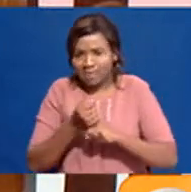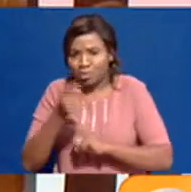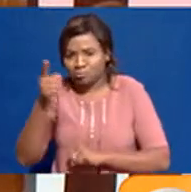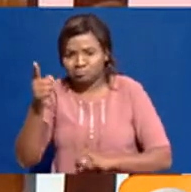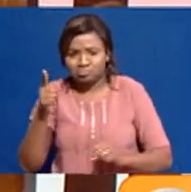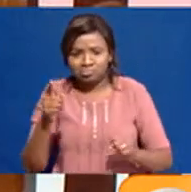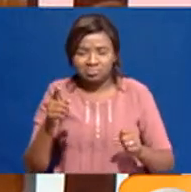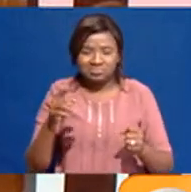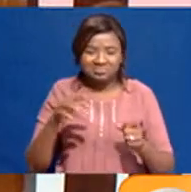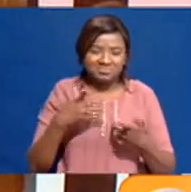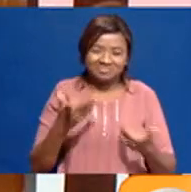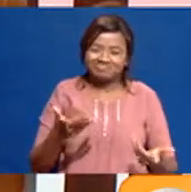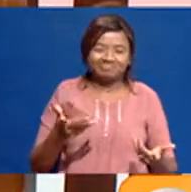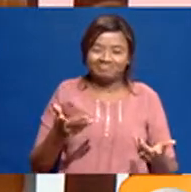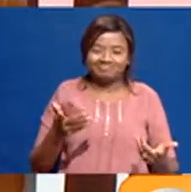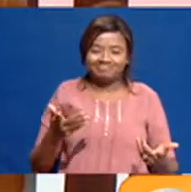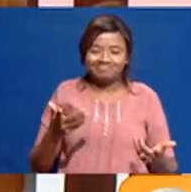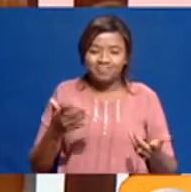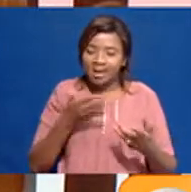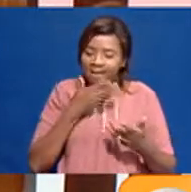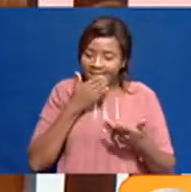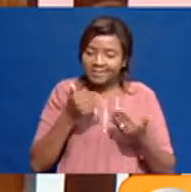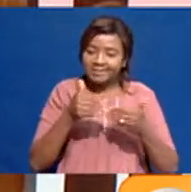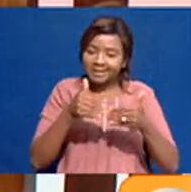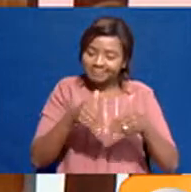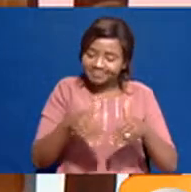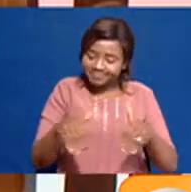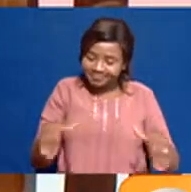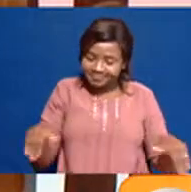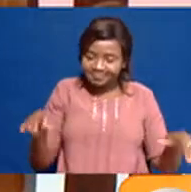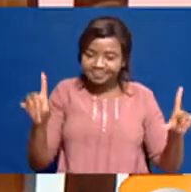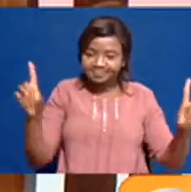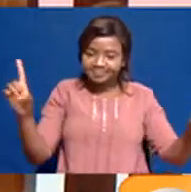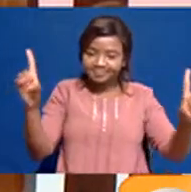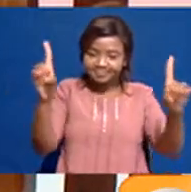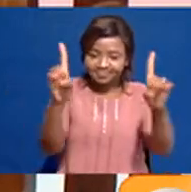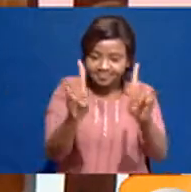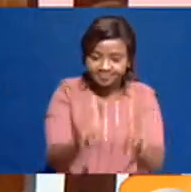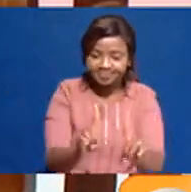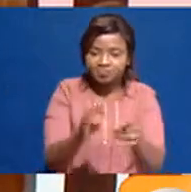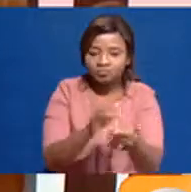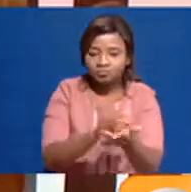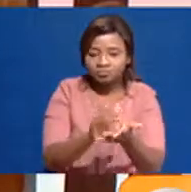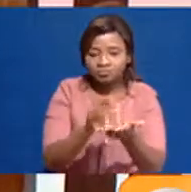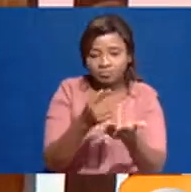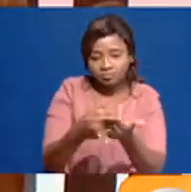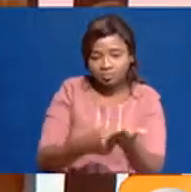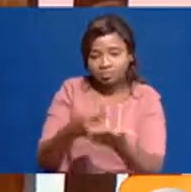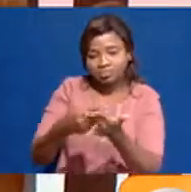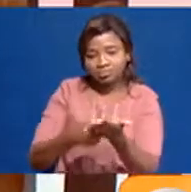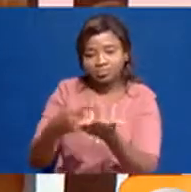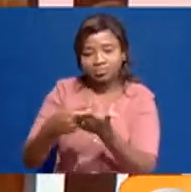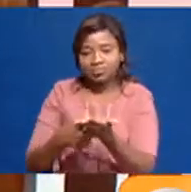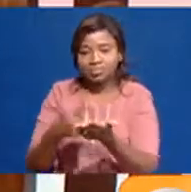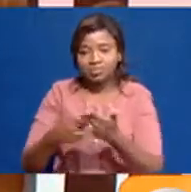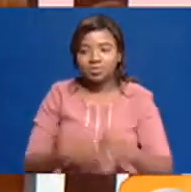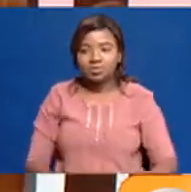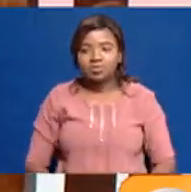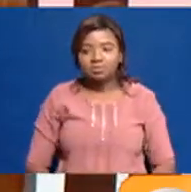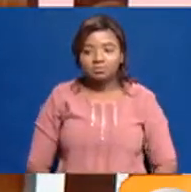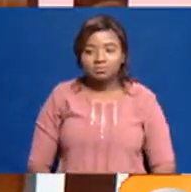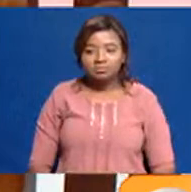platforms for politics. That I have not, I feel uncomfortable. Too much